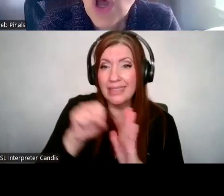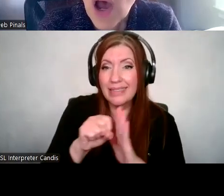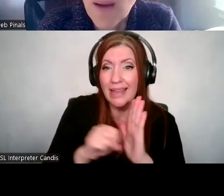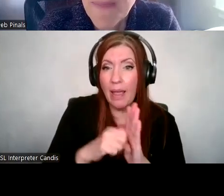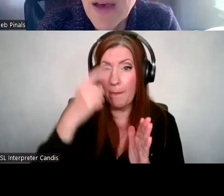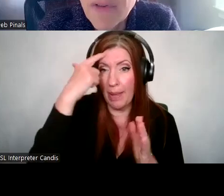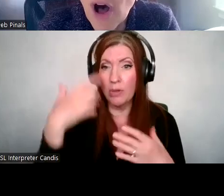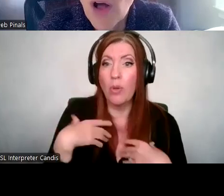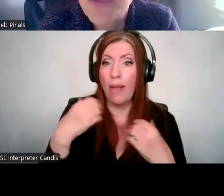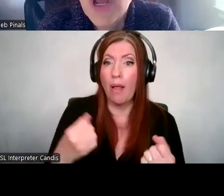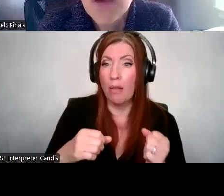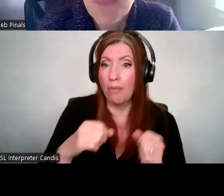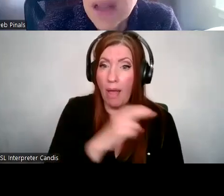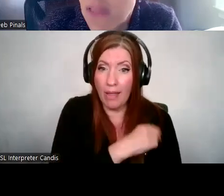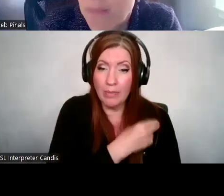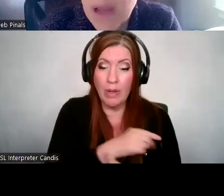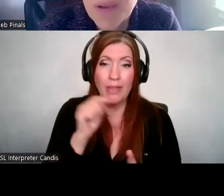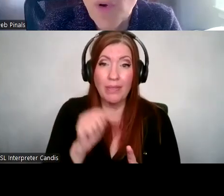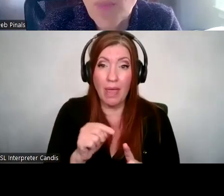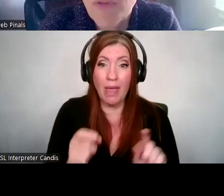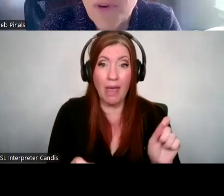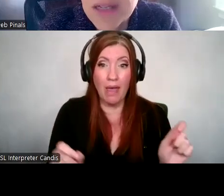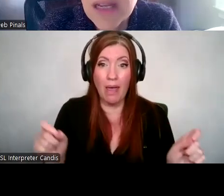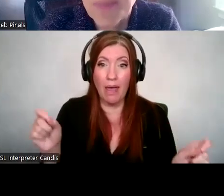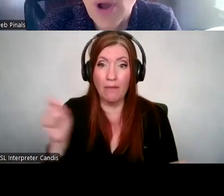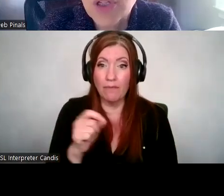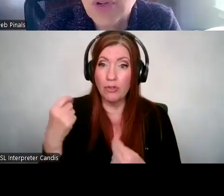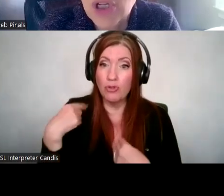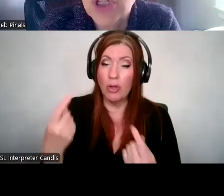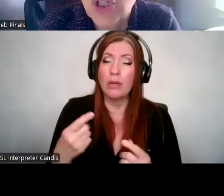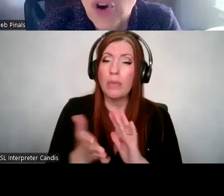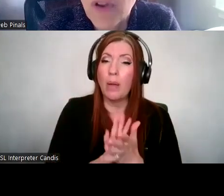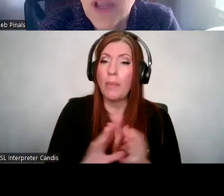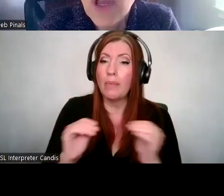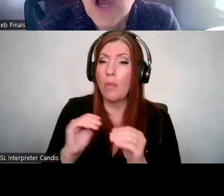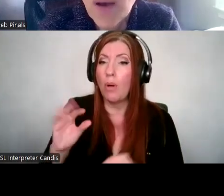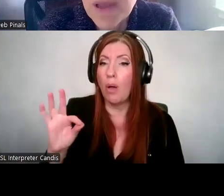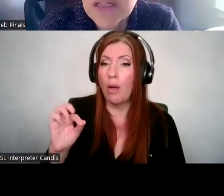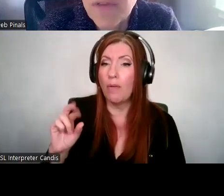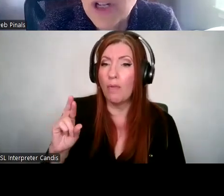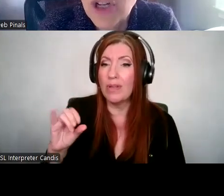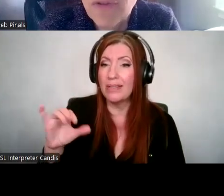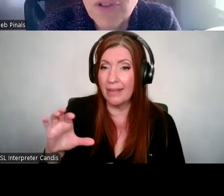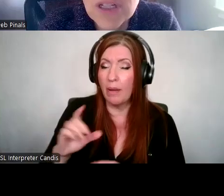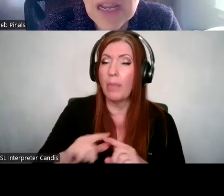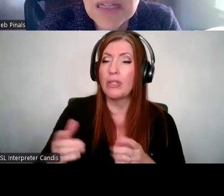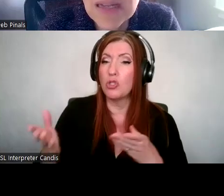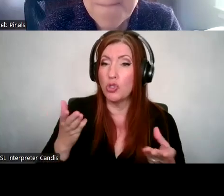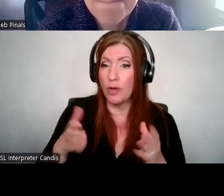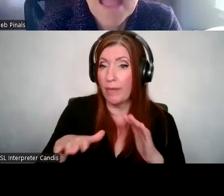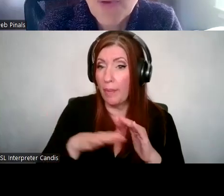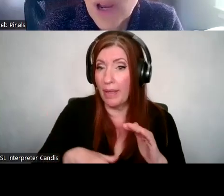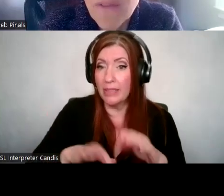those have evolved, many of them becoming more and more forensic, but also just serving a basic function for the